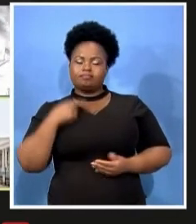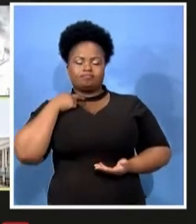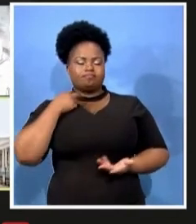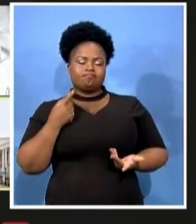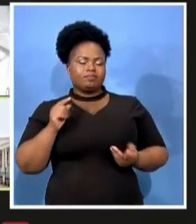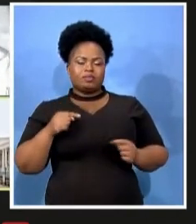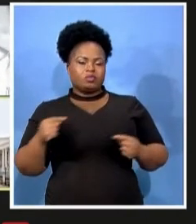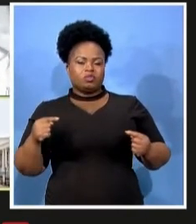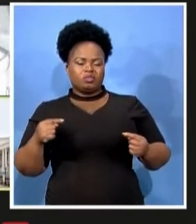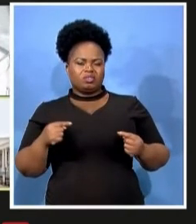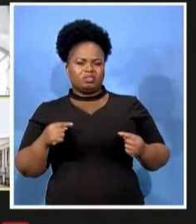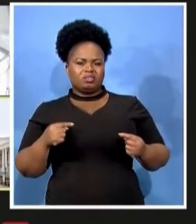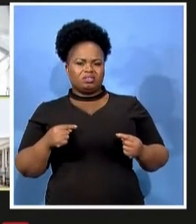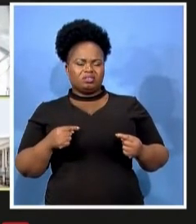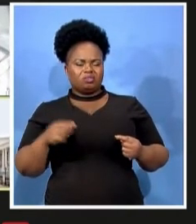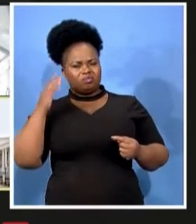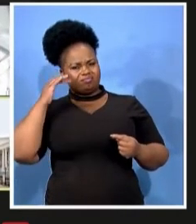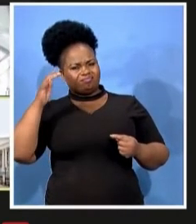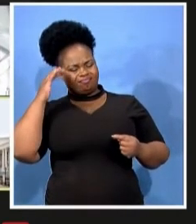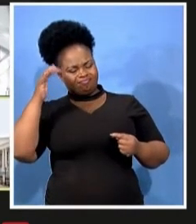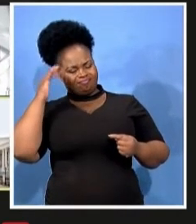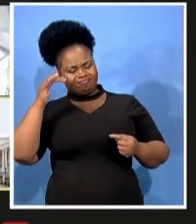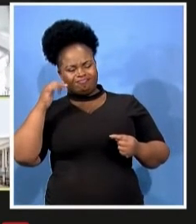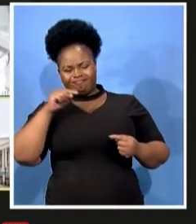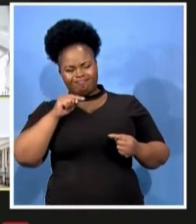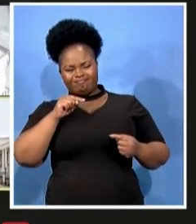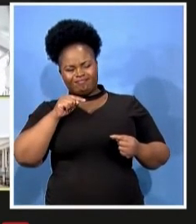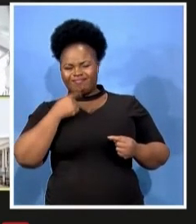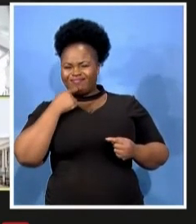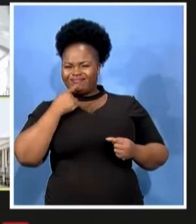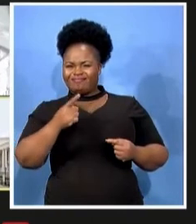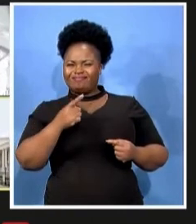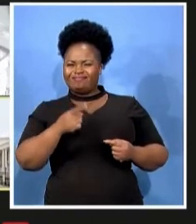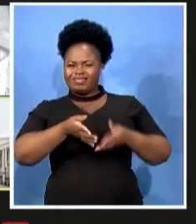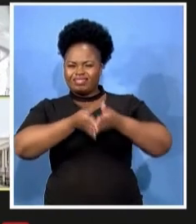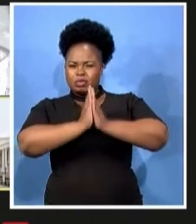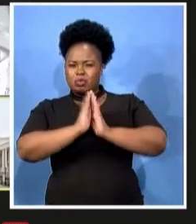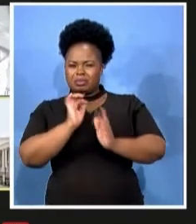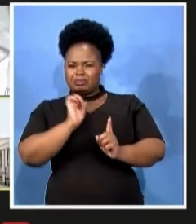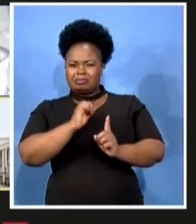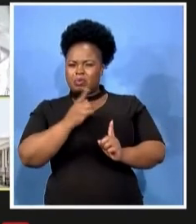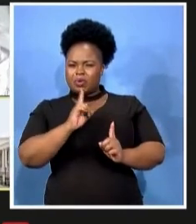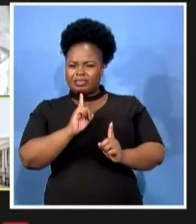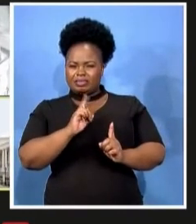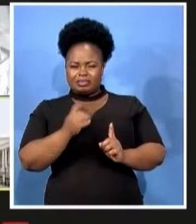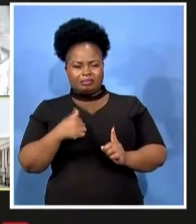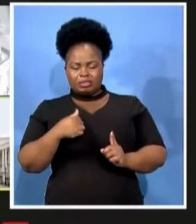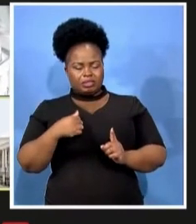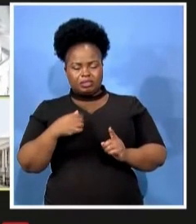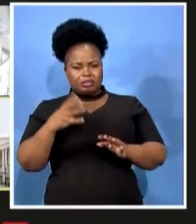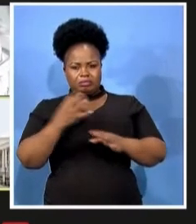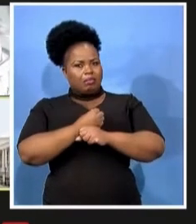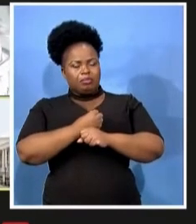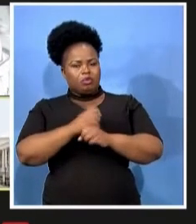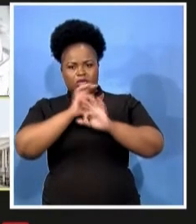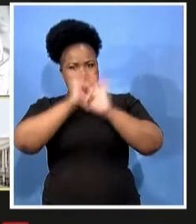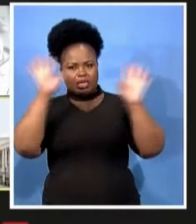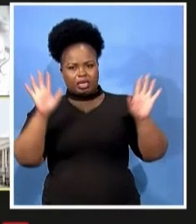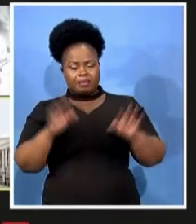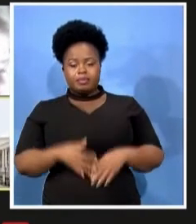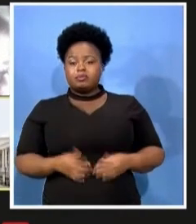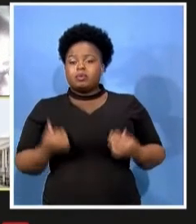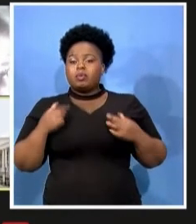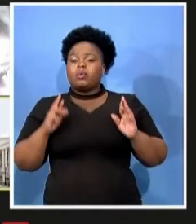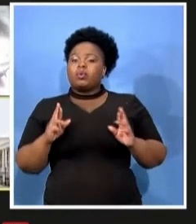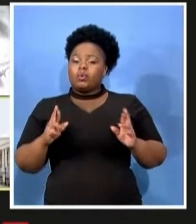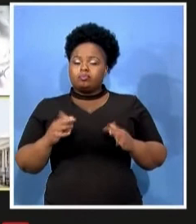is requesting here. I was hoping that today's presentation of the Minister